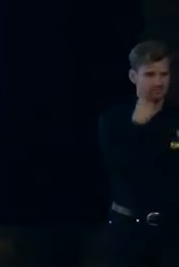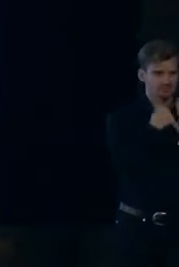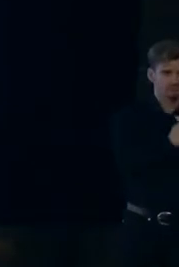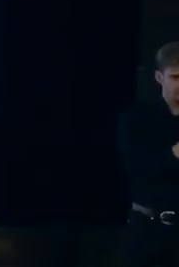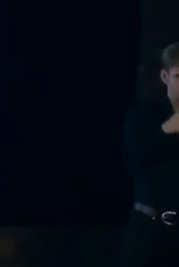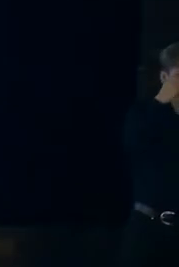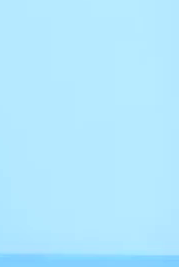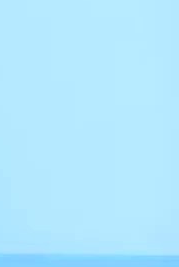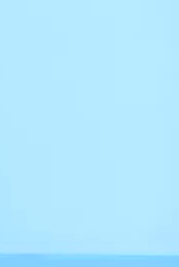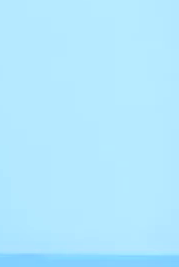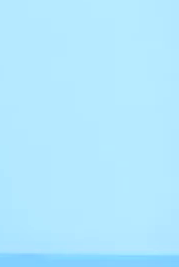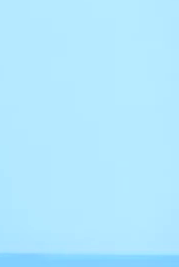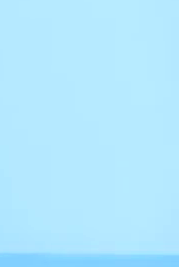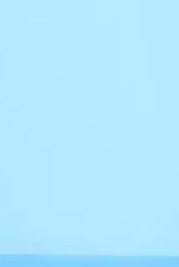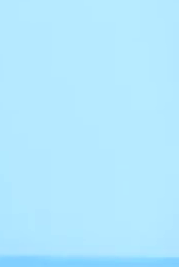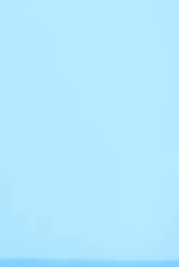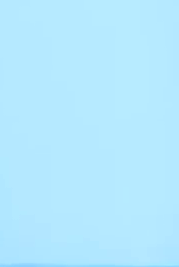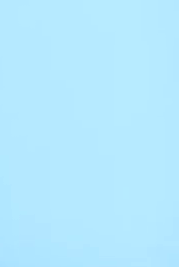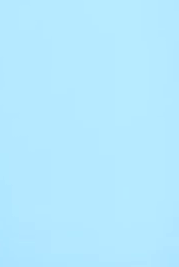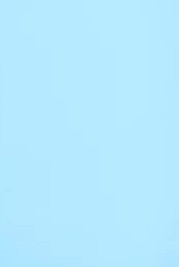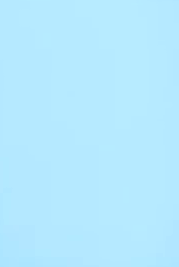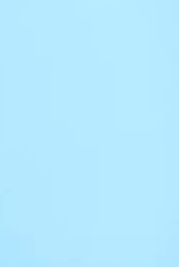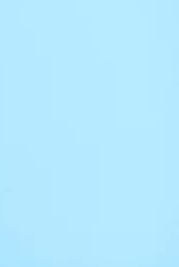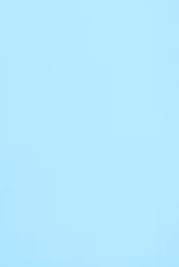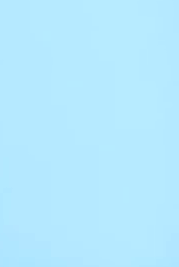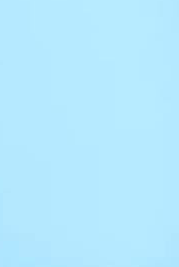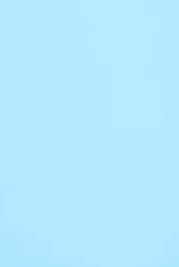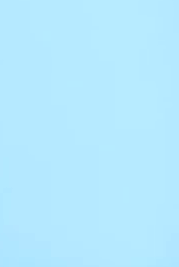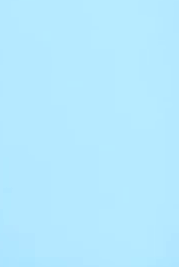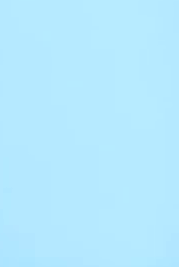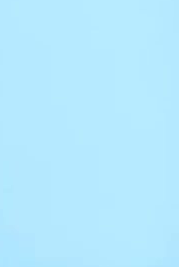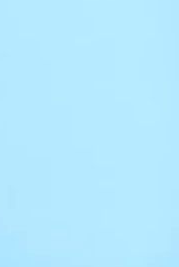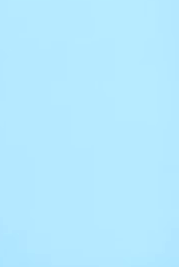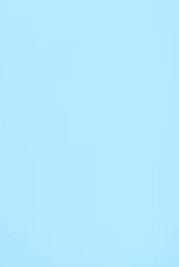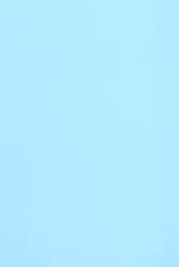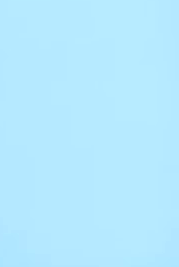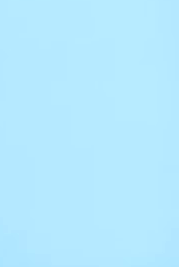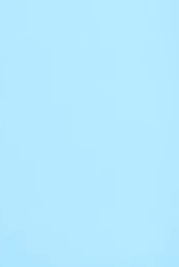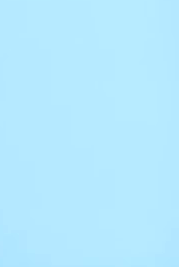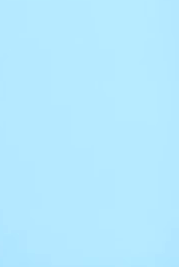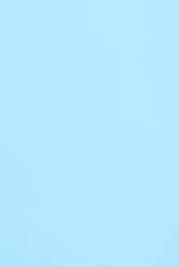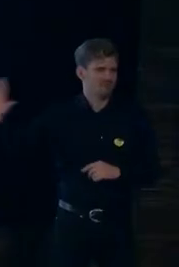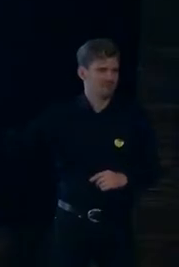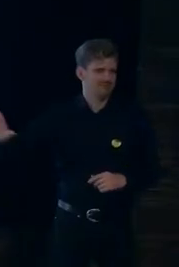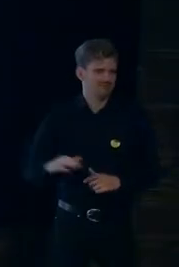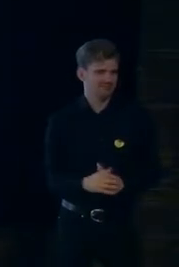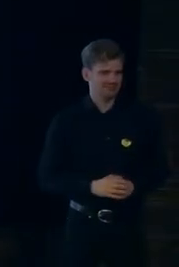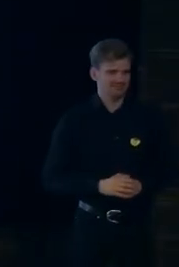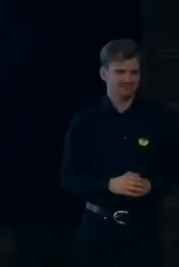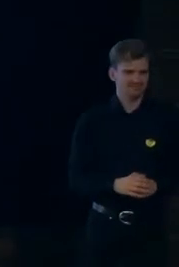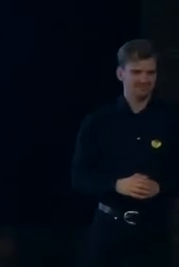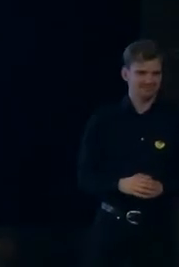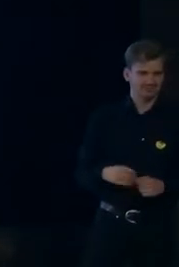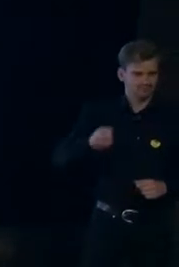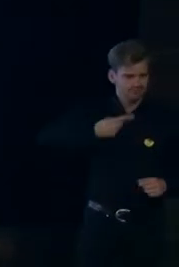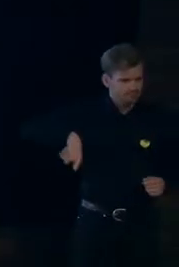just over there? This is our logo that we use when we're creating easy to read documents. It's called the European